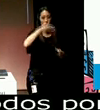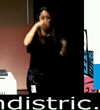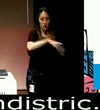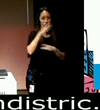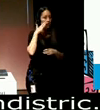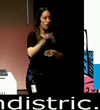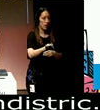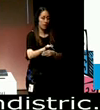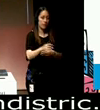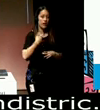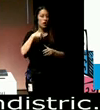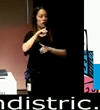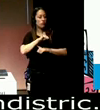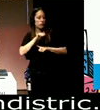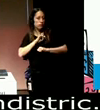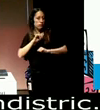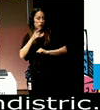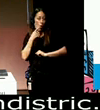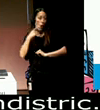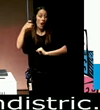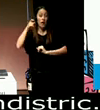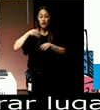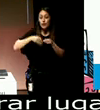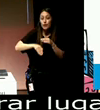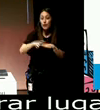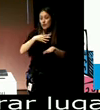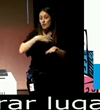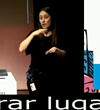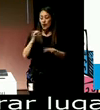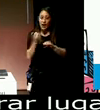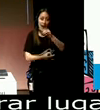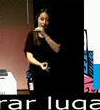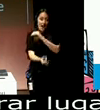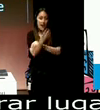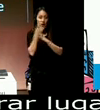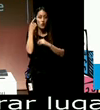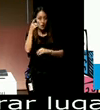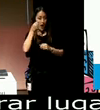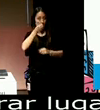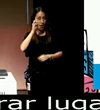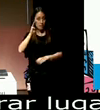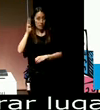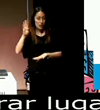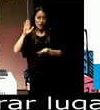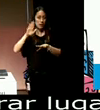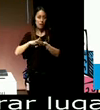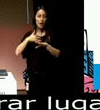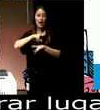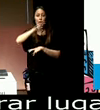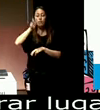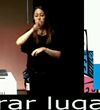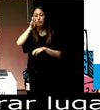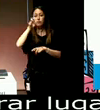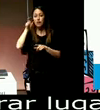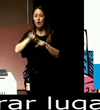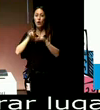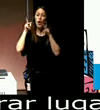create a worldwide database of such establishments. If we